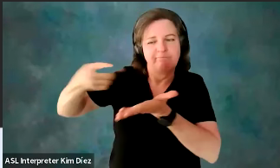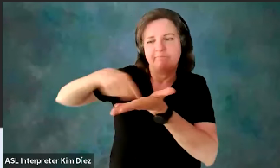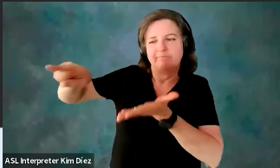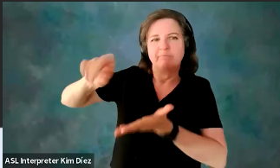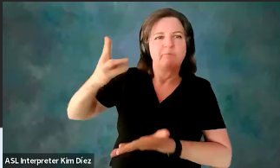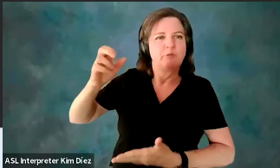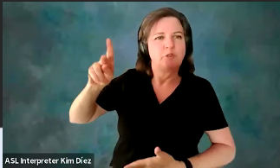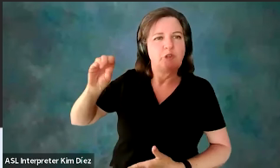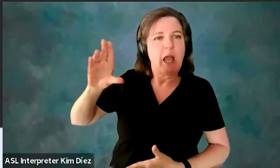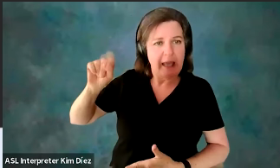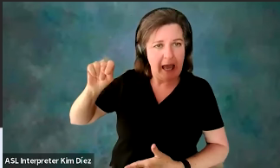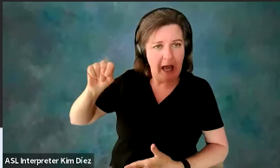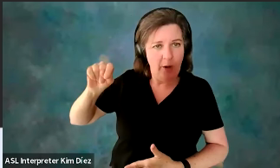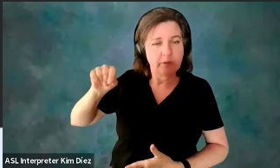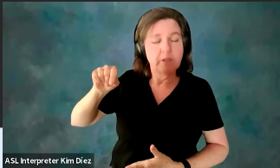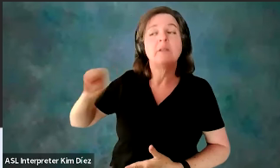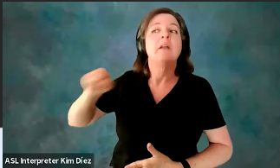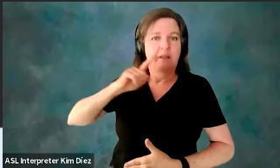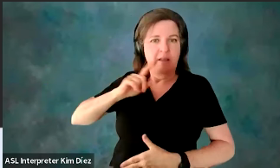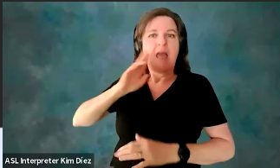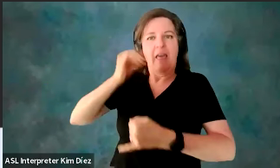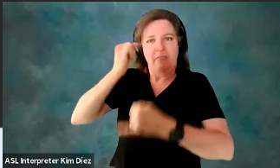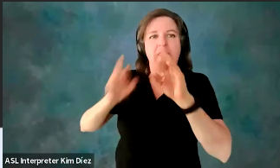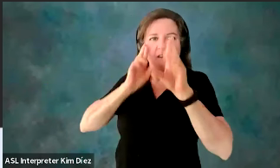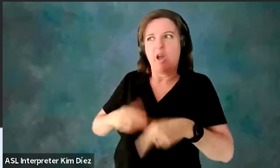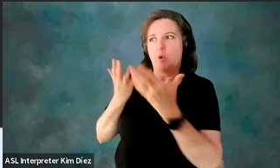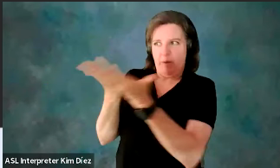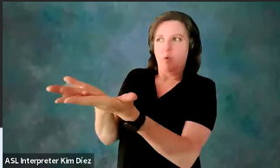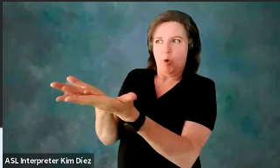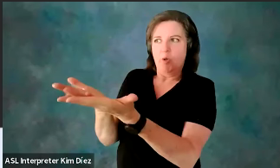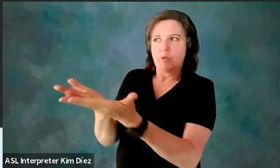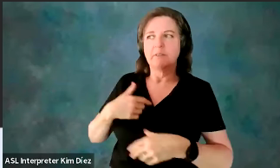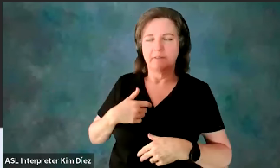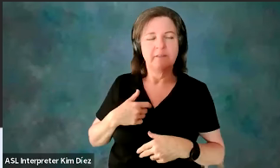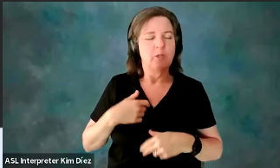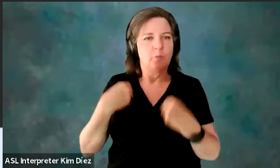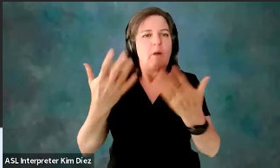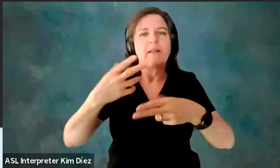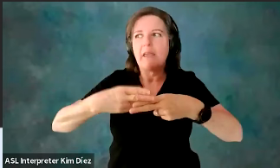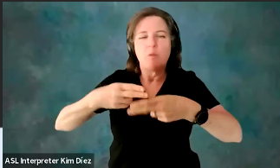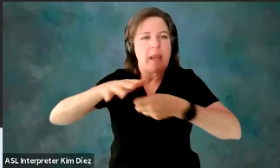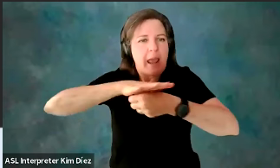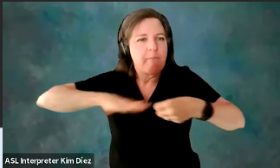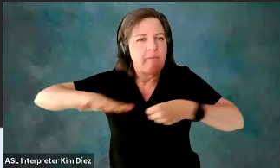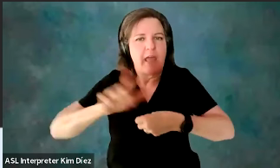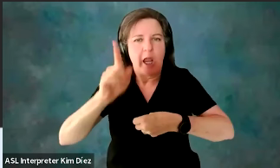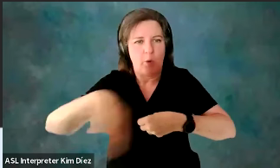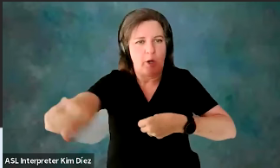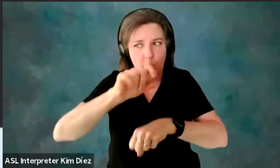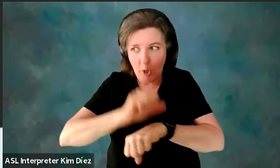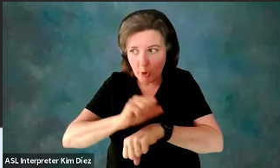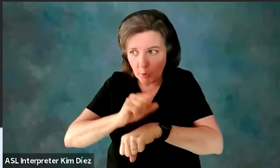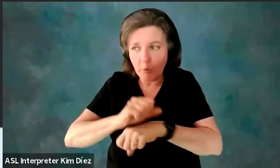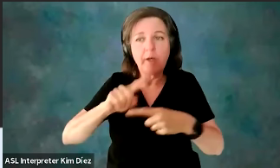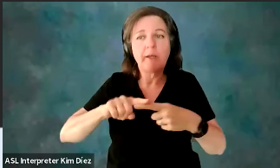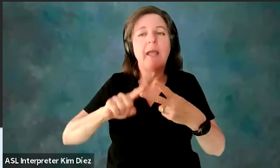is the way that you're going to be receiving the final report. It's going to give you the area where you're working, information